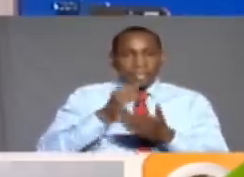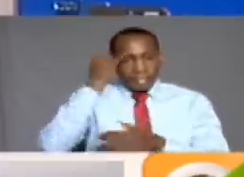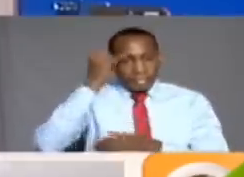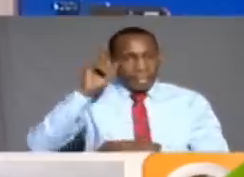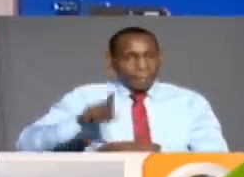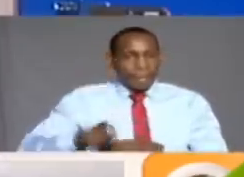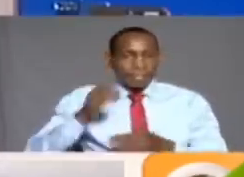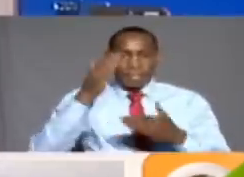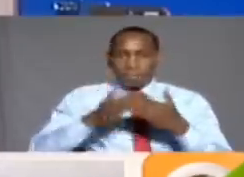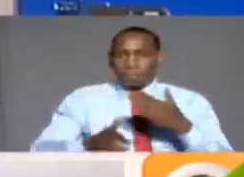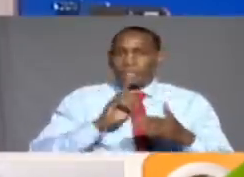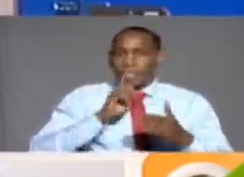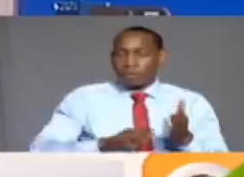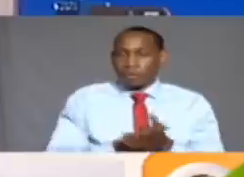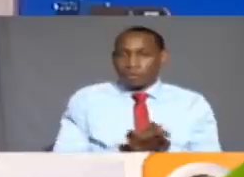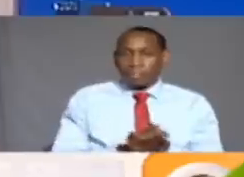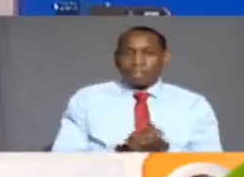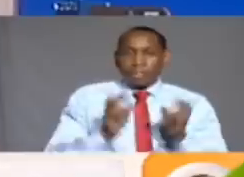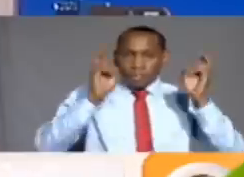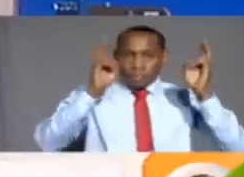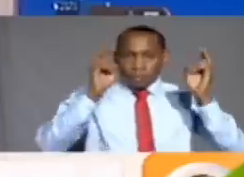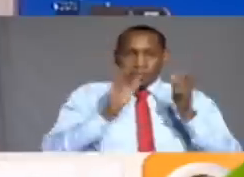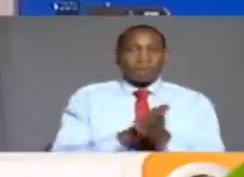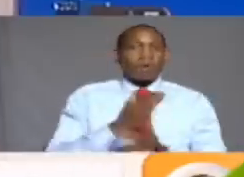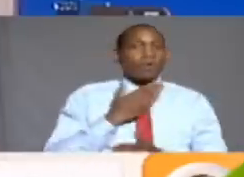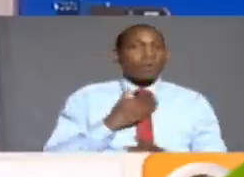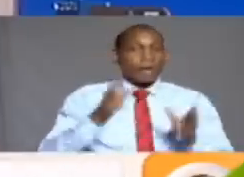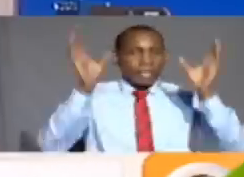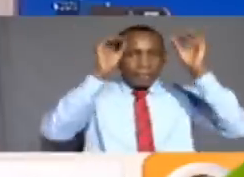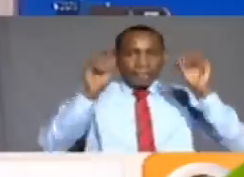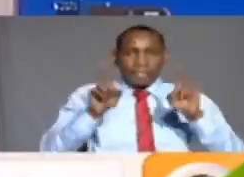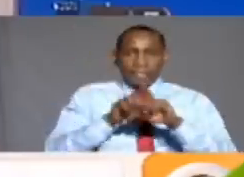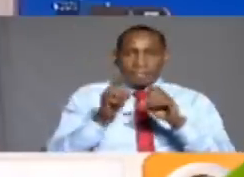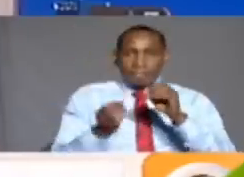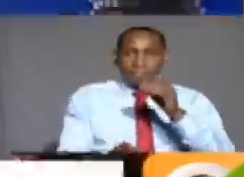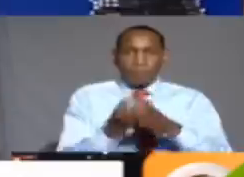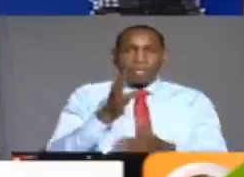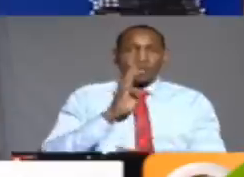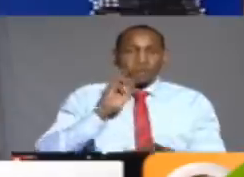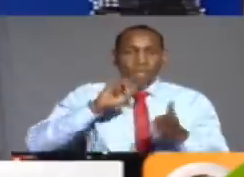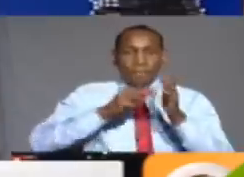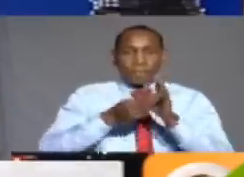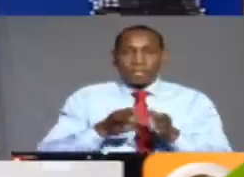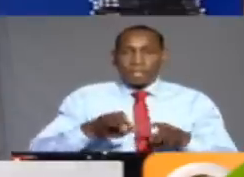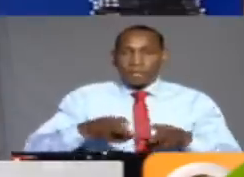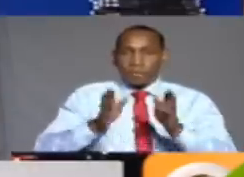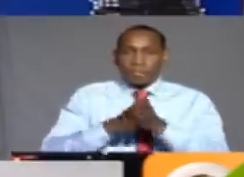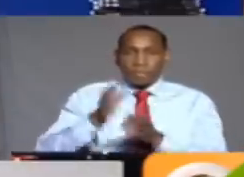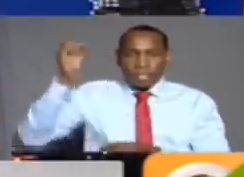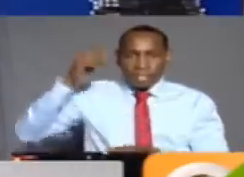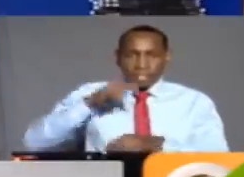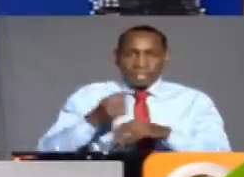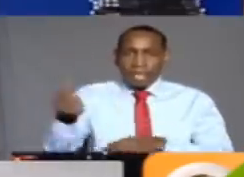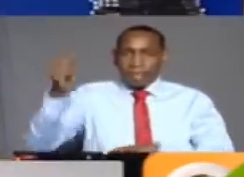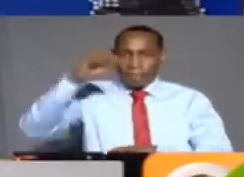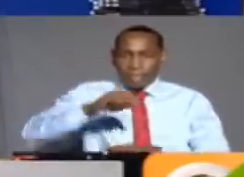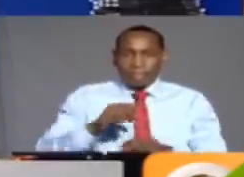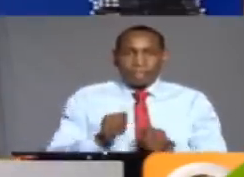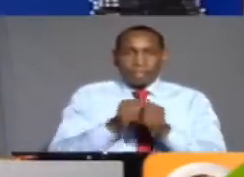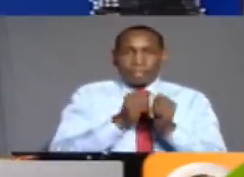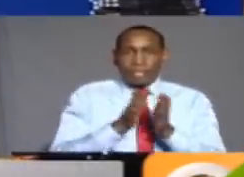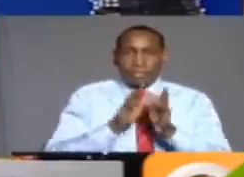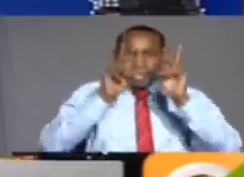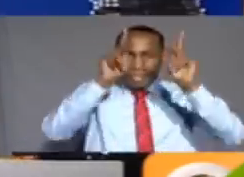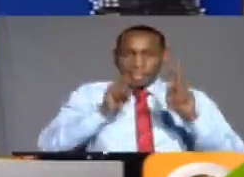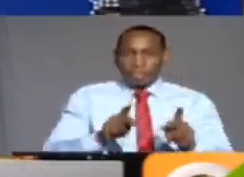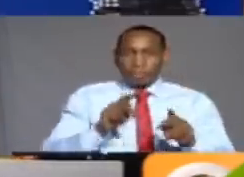stop. You said again, and I quote you, we want the president to also commission water projects, roads and electricity when he comes here. We were with him in Kisumu